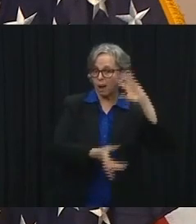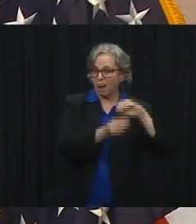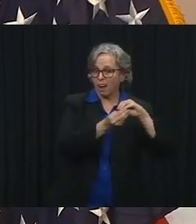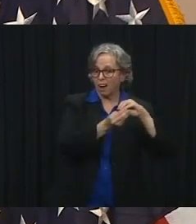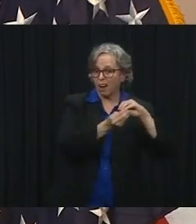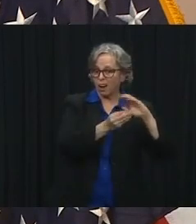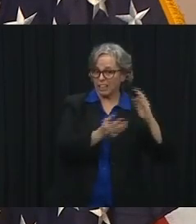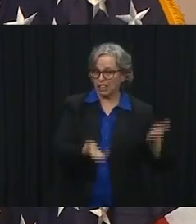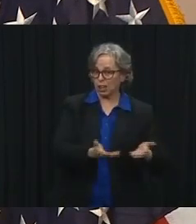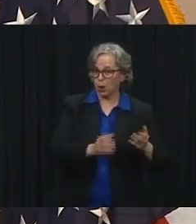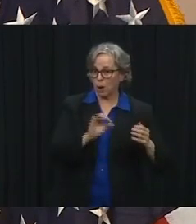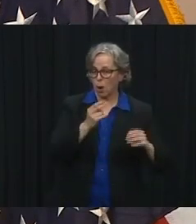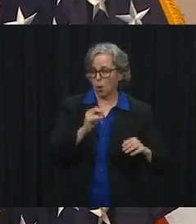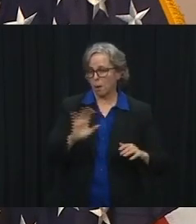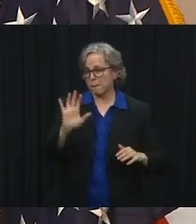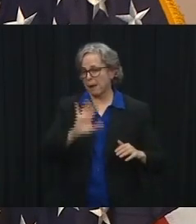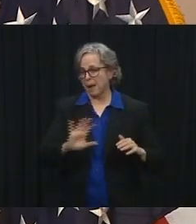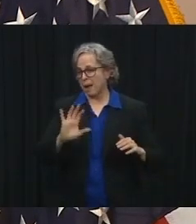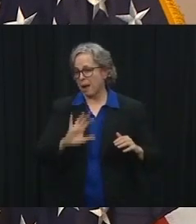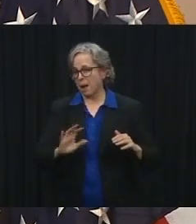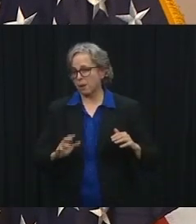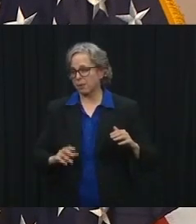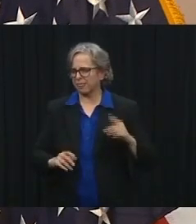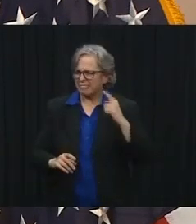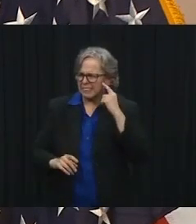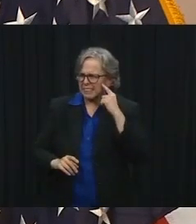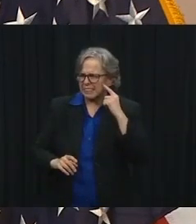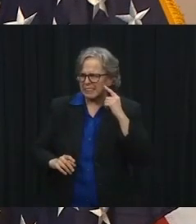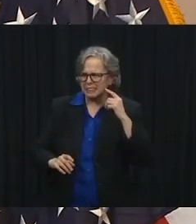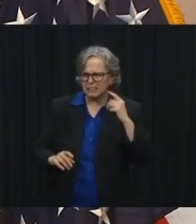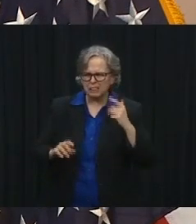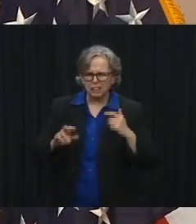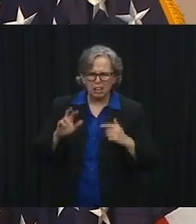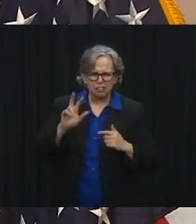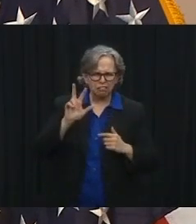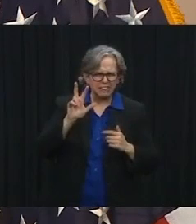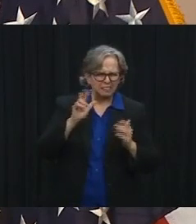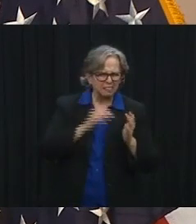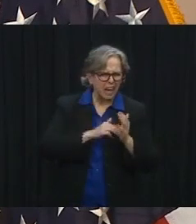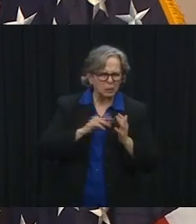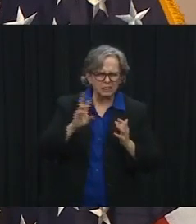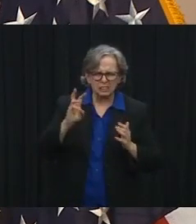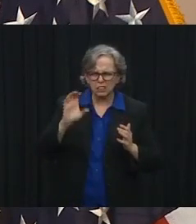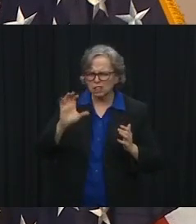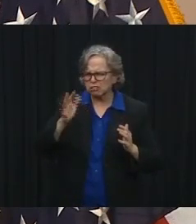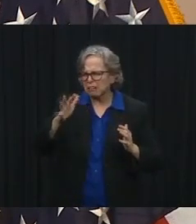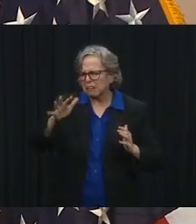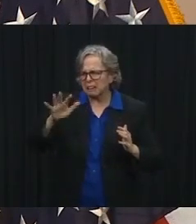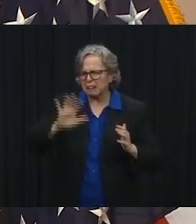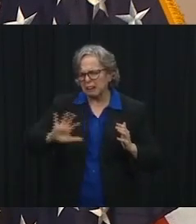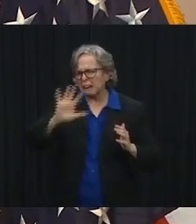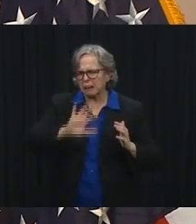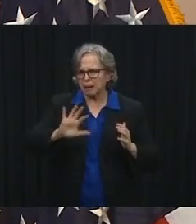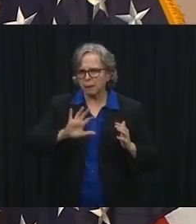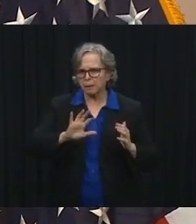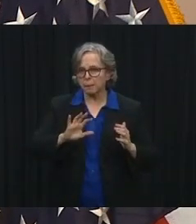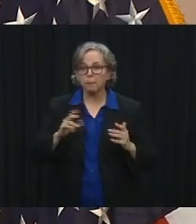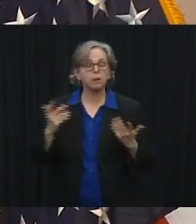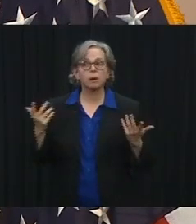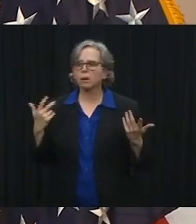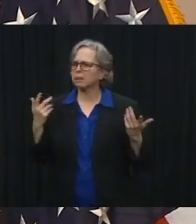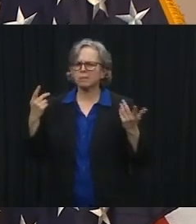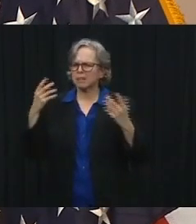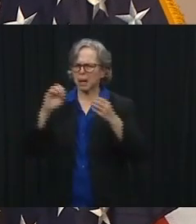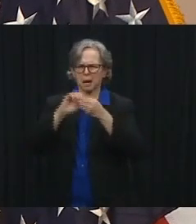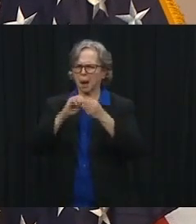are around, I believe that says 3,600. The bottom line that we're learning now is it's all about ICU